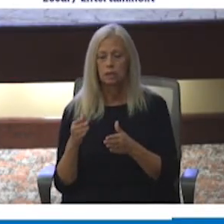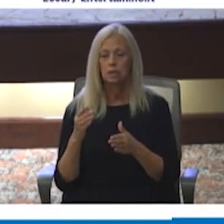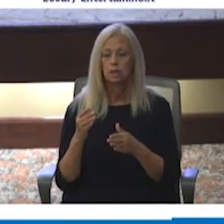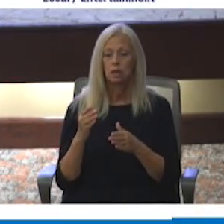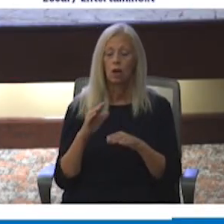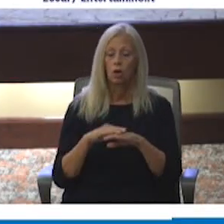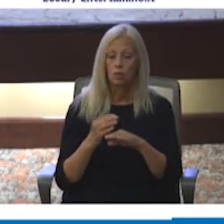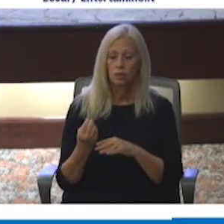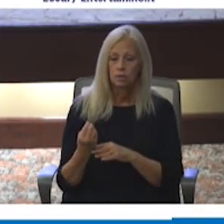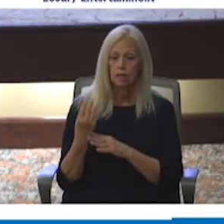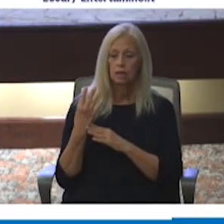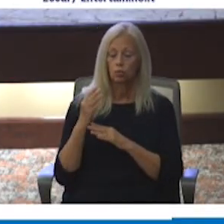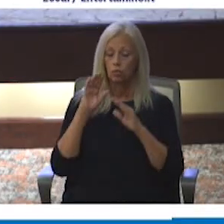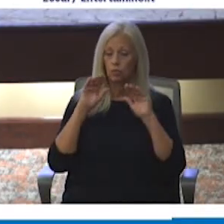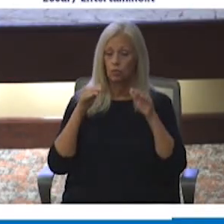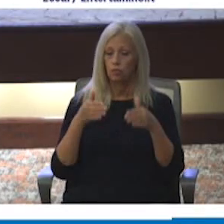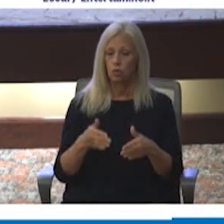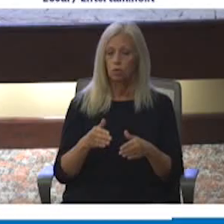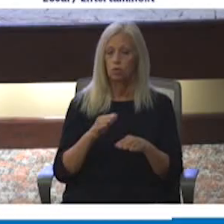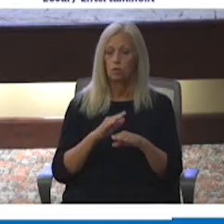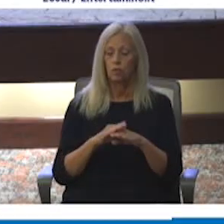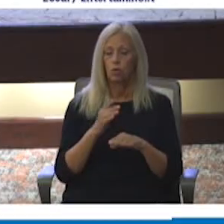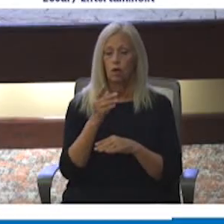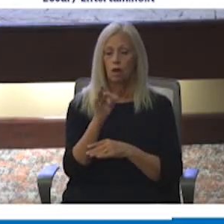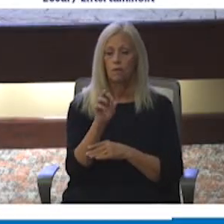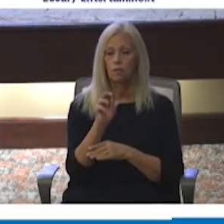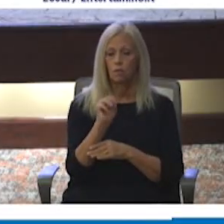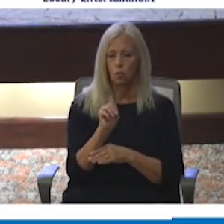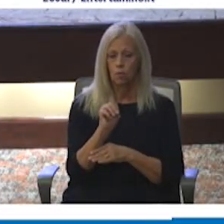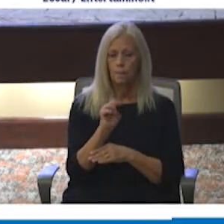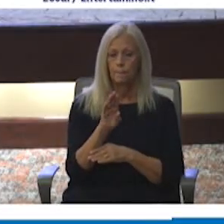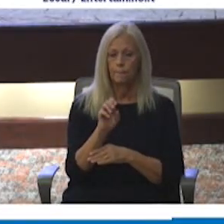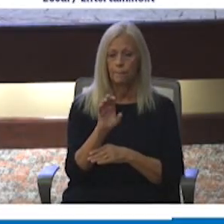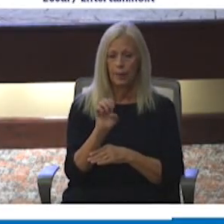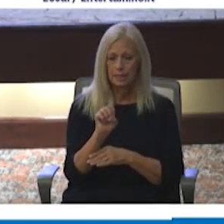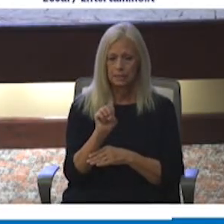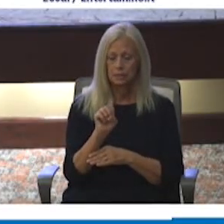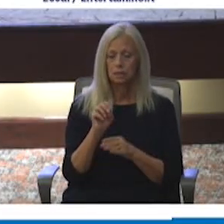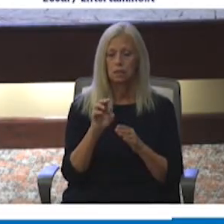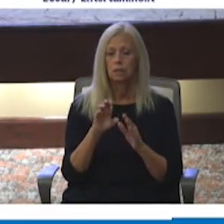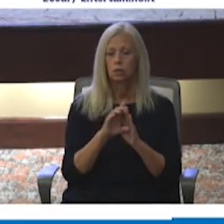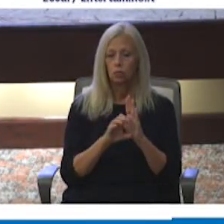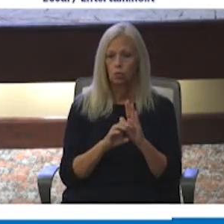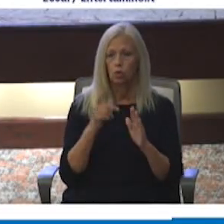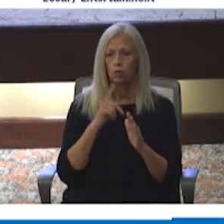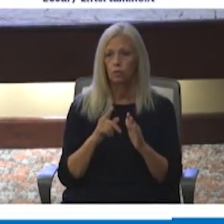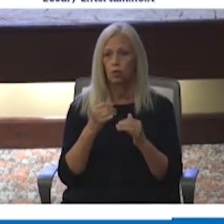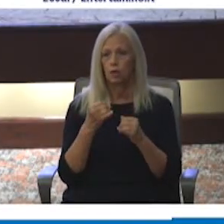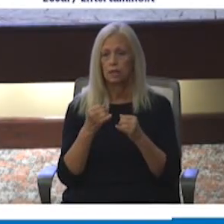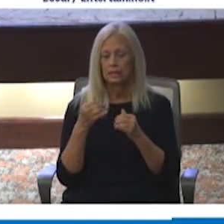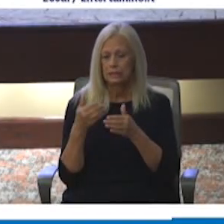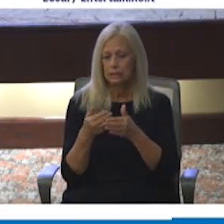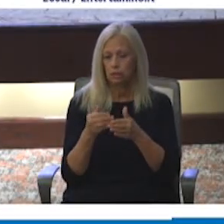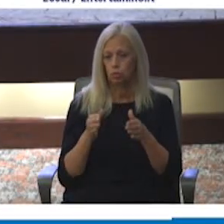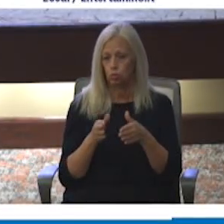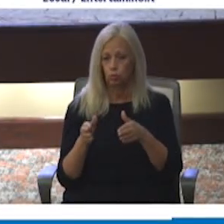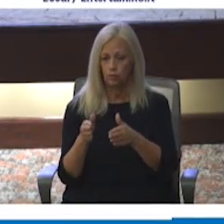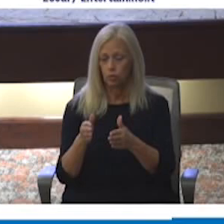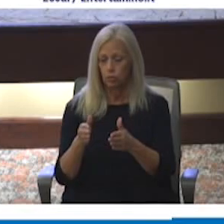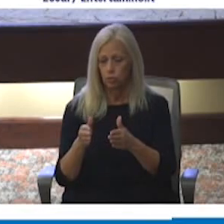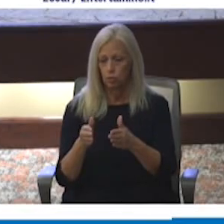focusing primarily in this form-based code first draft on the area south of the river, so west of the river.